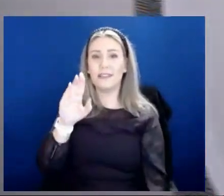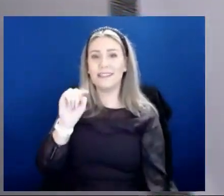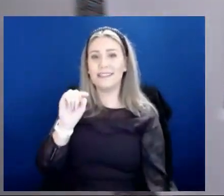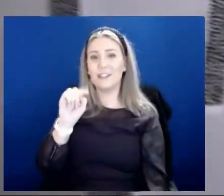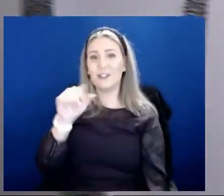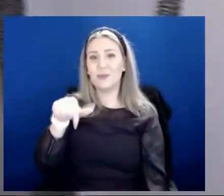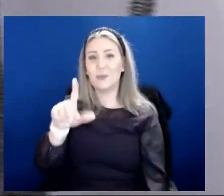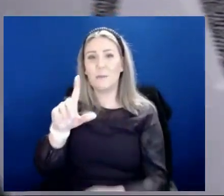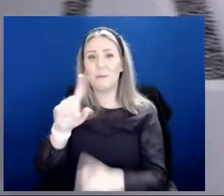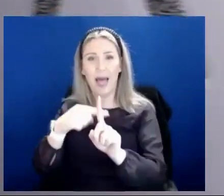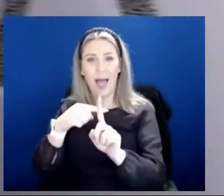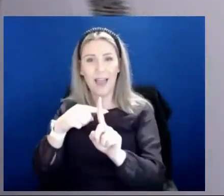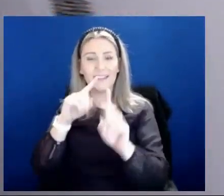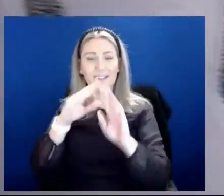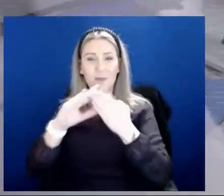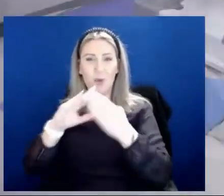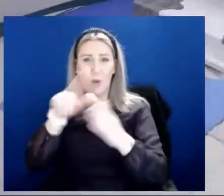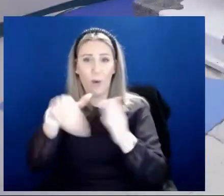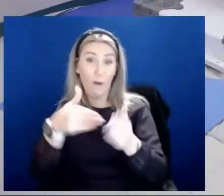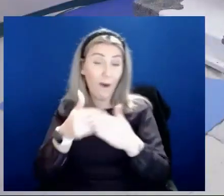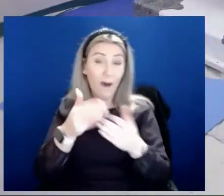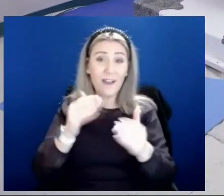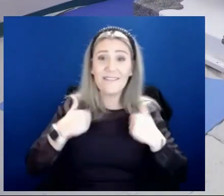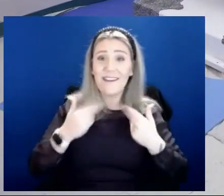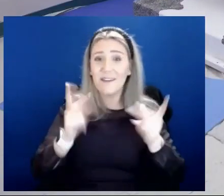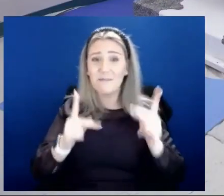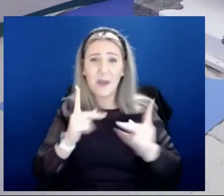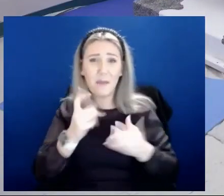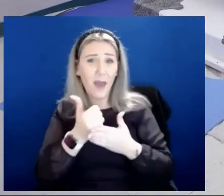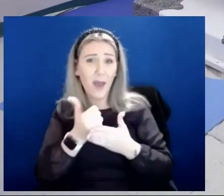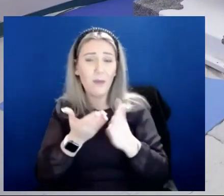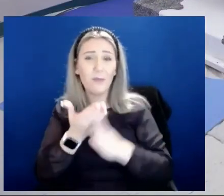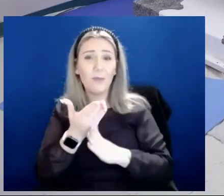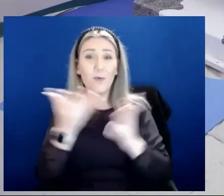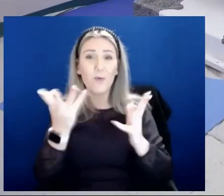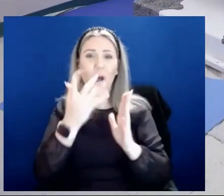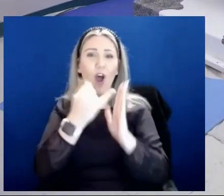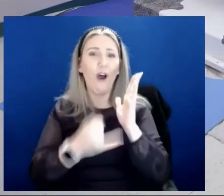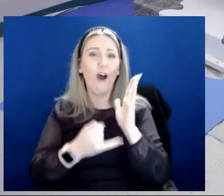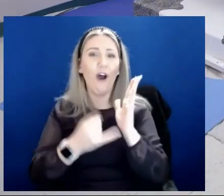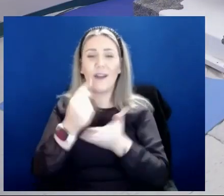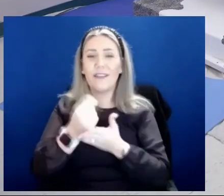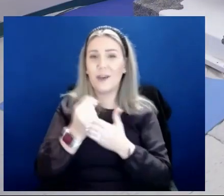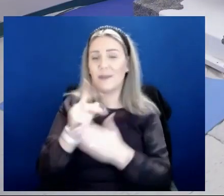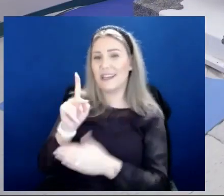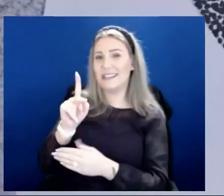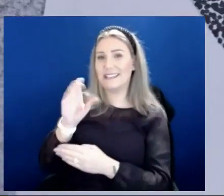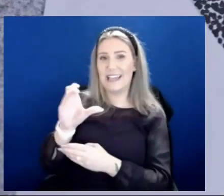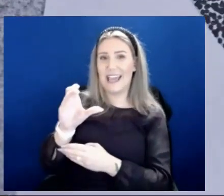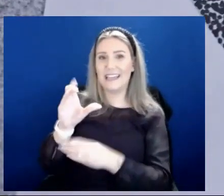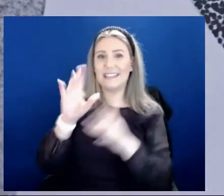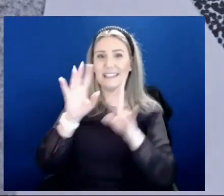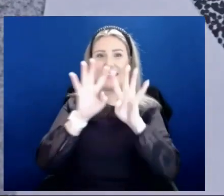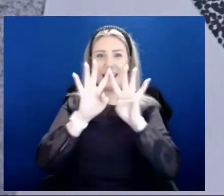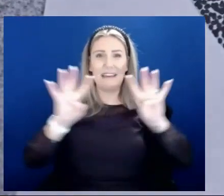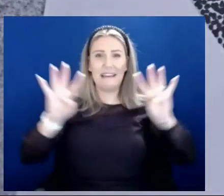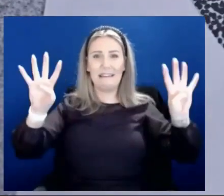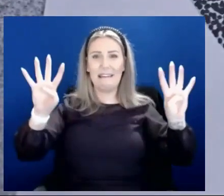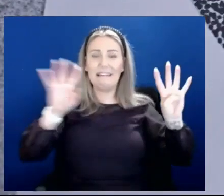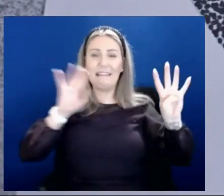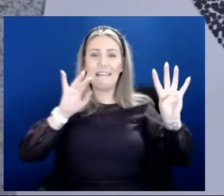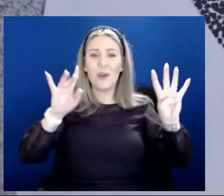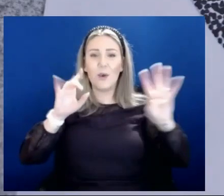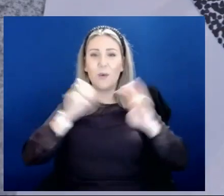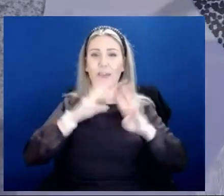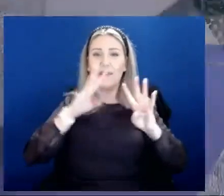they've helped through their art therapy. It's going to be the Kansas City skyline with kind of a rainbow